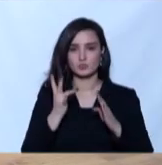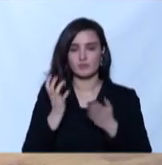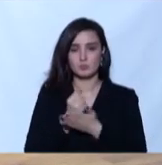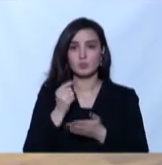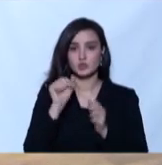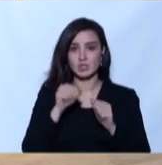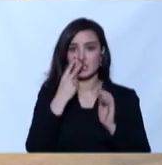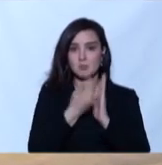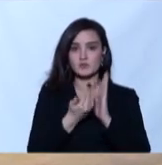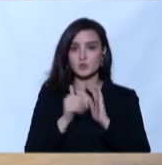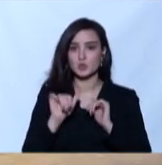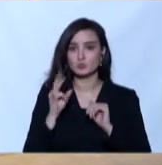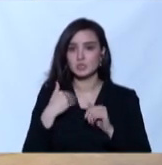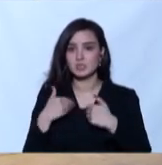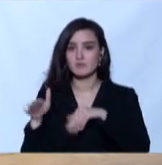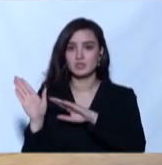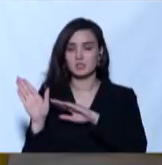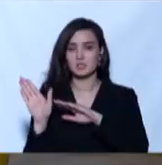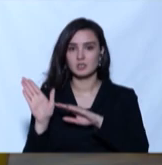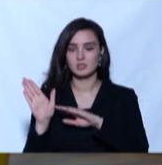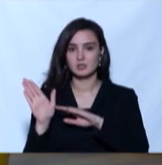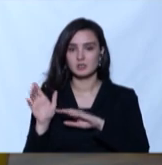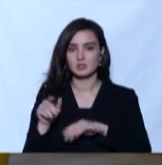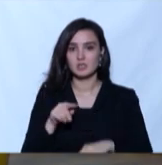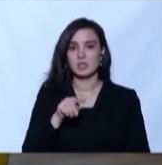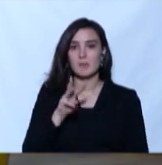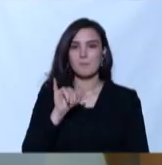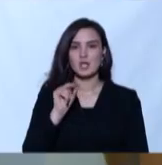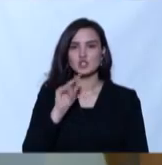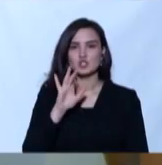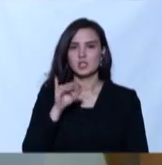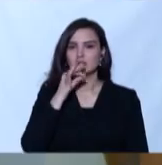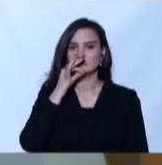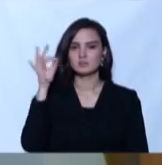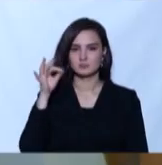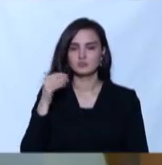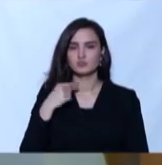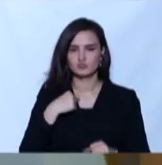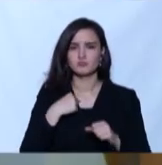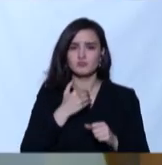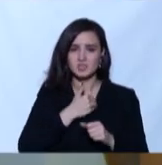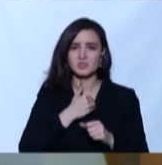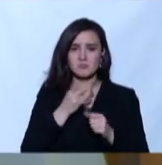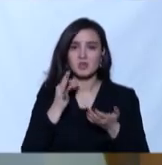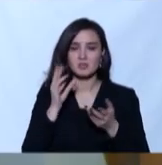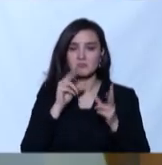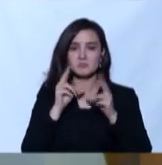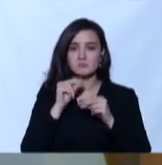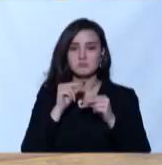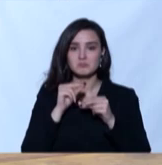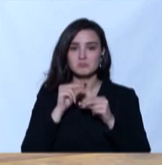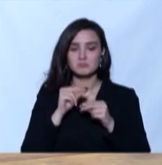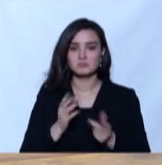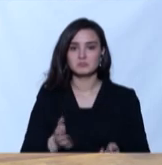Can you show me which way to go?" The Munchkins answered, "No, but we wish we can. Maybe our friend the Good Witch